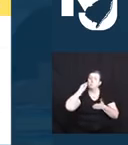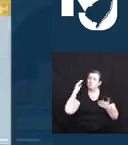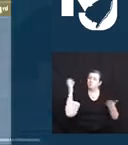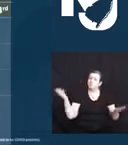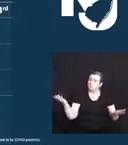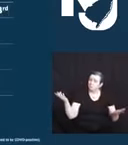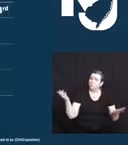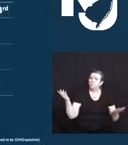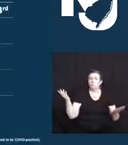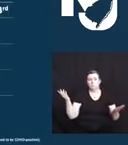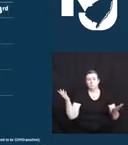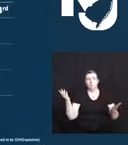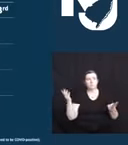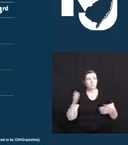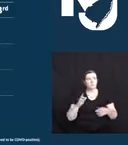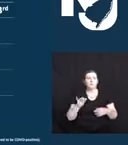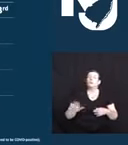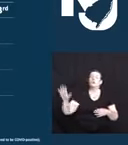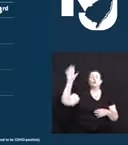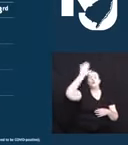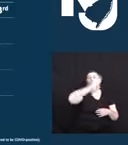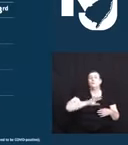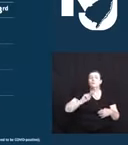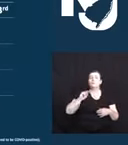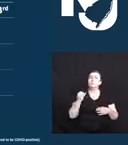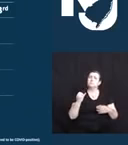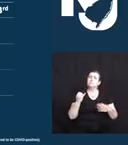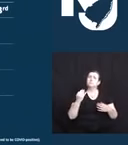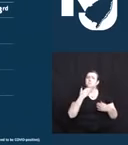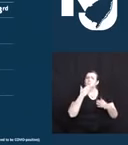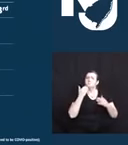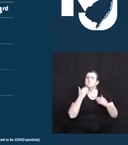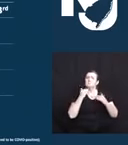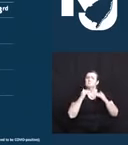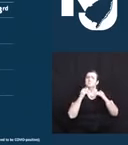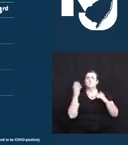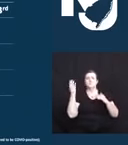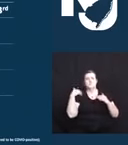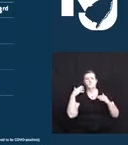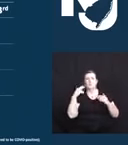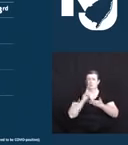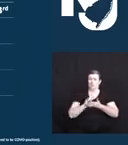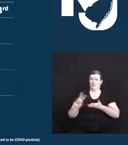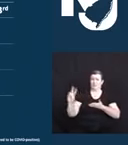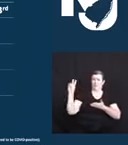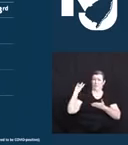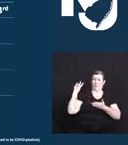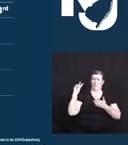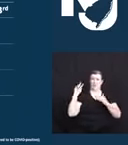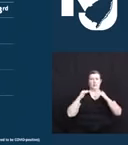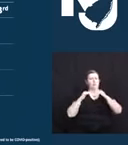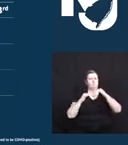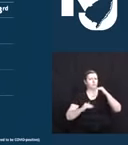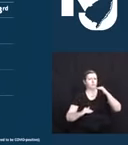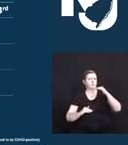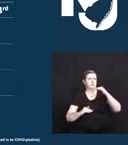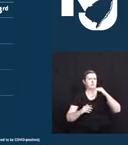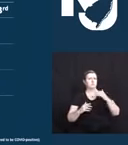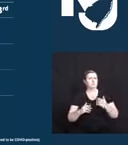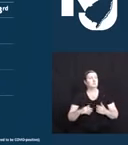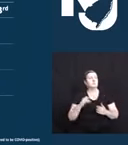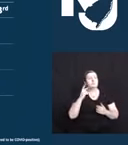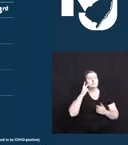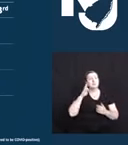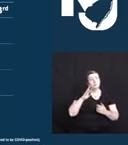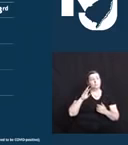So across our healthcare systems, we continue to be far below where we were just 2 weeks ago, as you can see in the right-hand column, and we